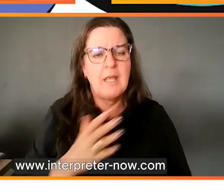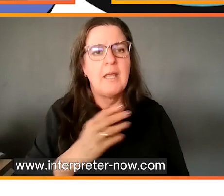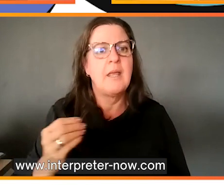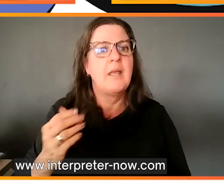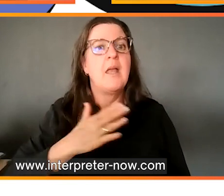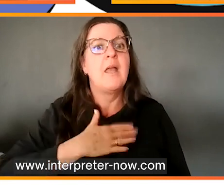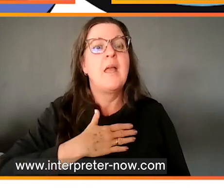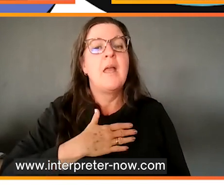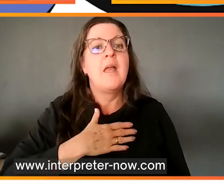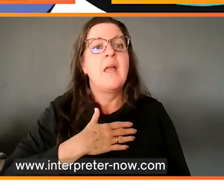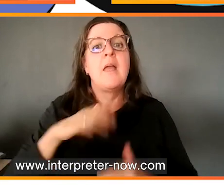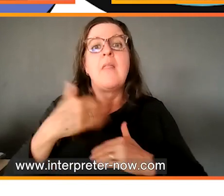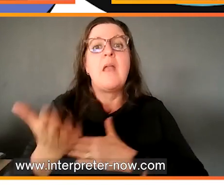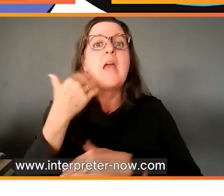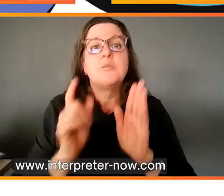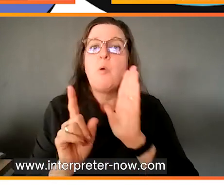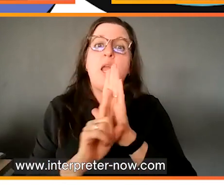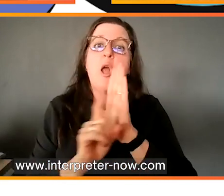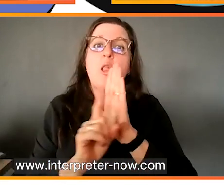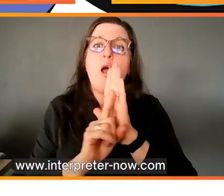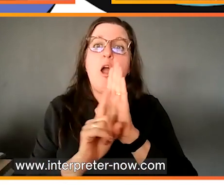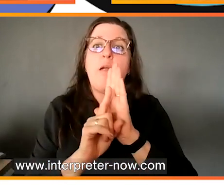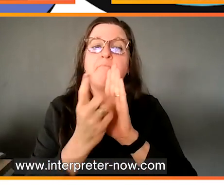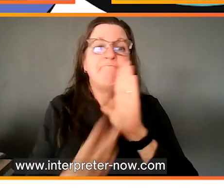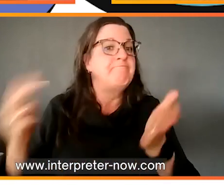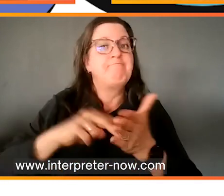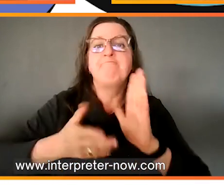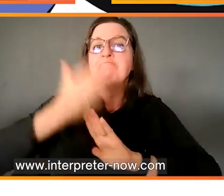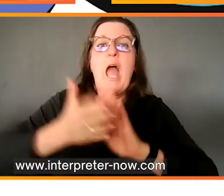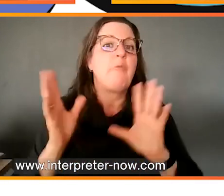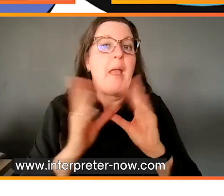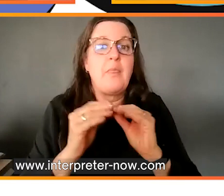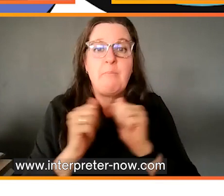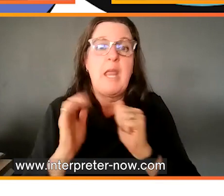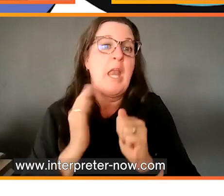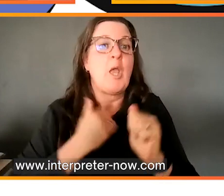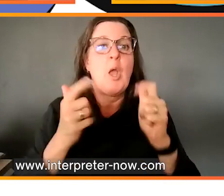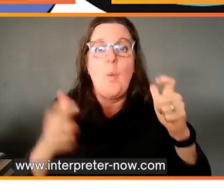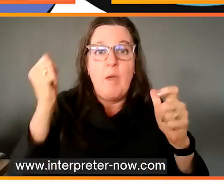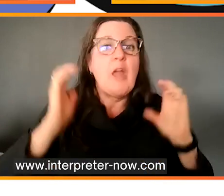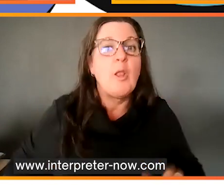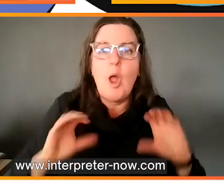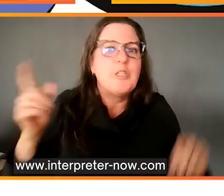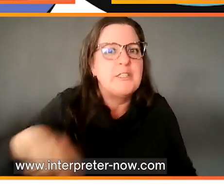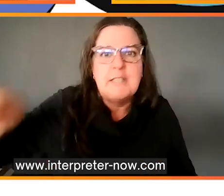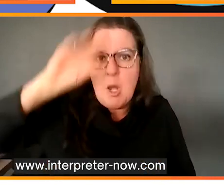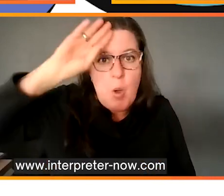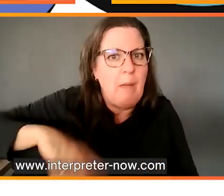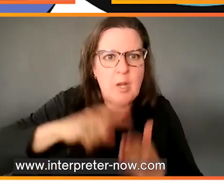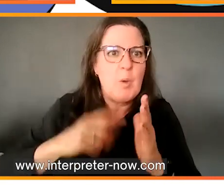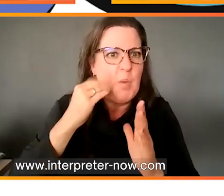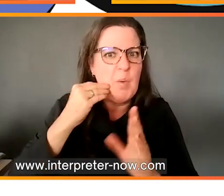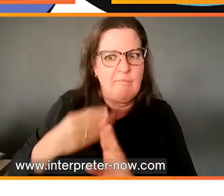I was so outside of my body. And my alarm went off the next morning. I popped right up. I ran the meeting with our